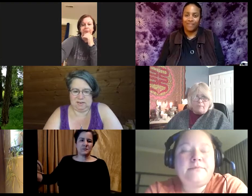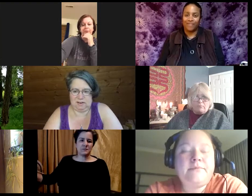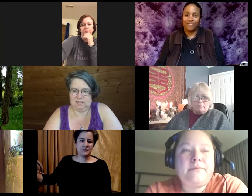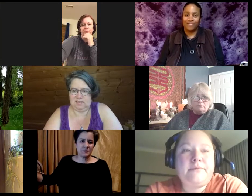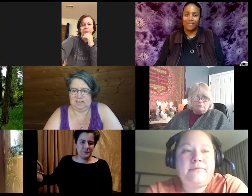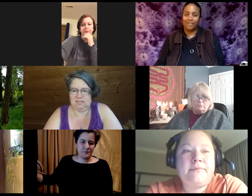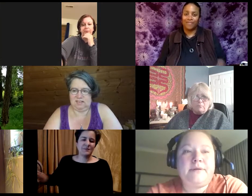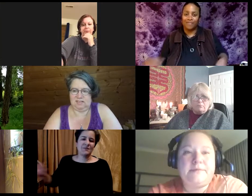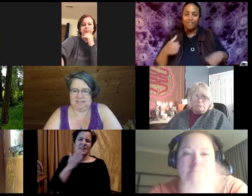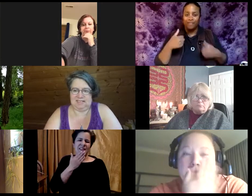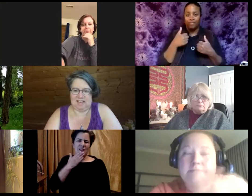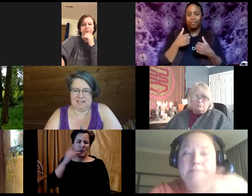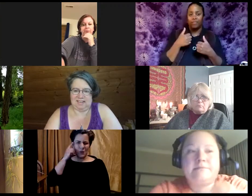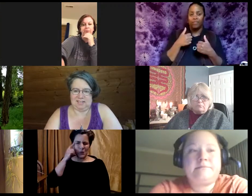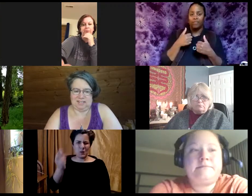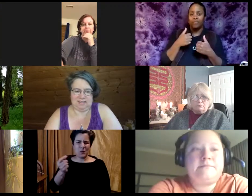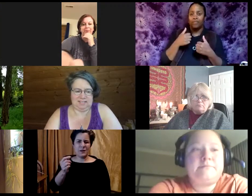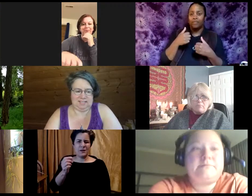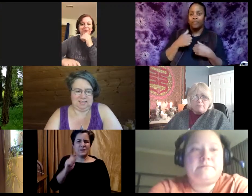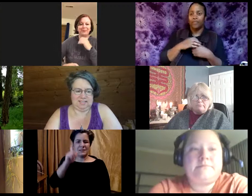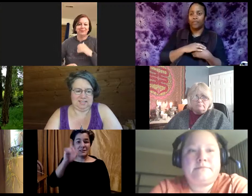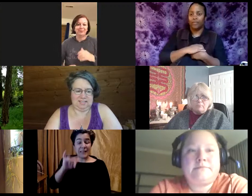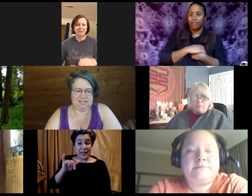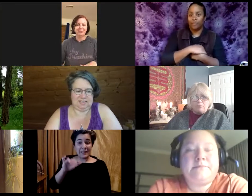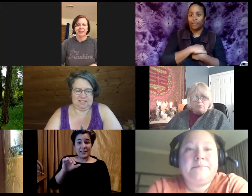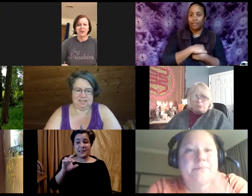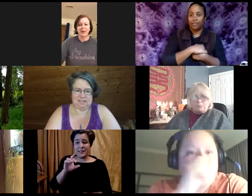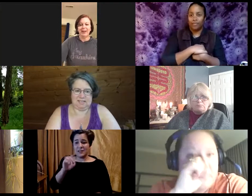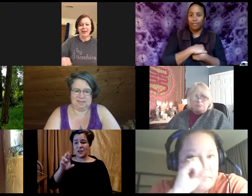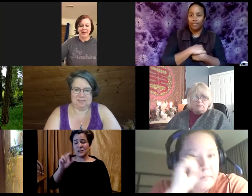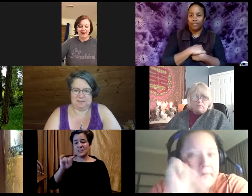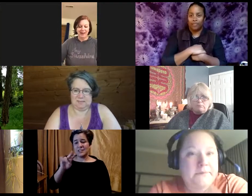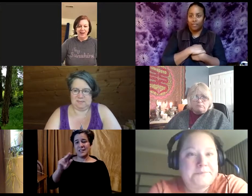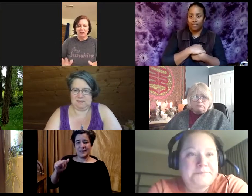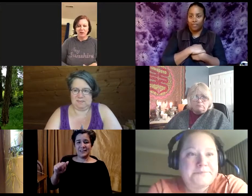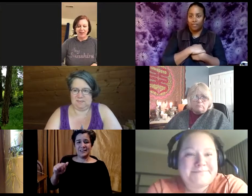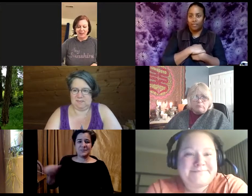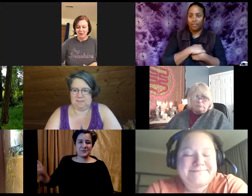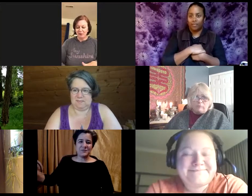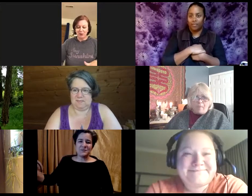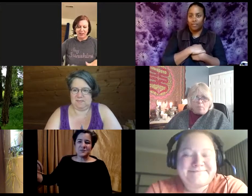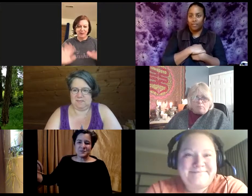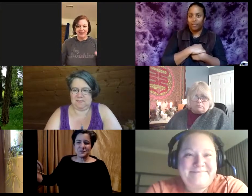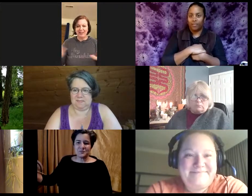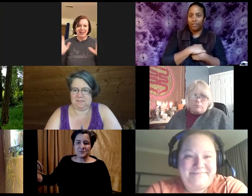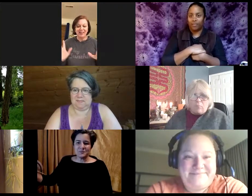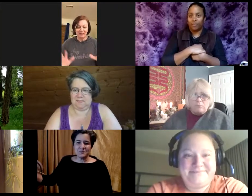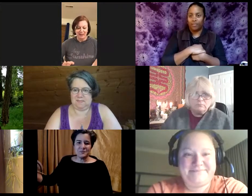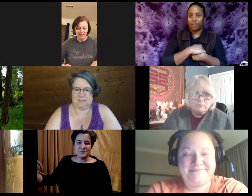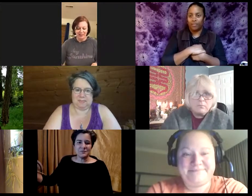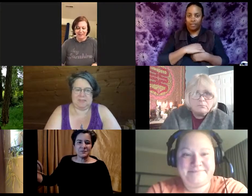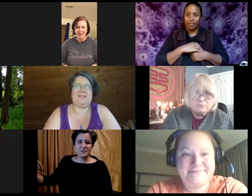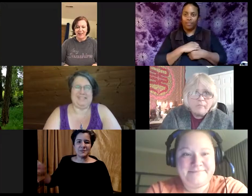Thanks, Thorne. All right, Sally and Dr. Tina. Okay, hi. I'm going to try to get through this quick because I was getting tons